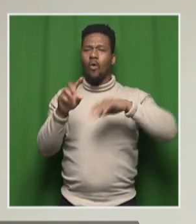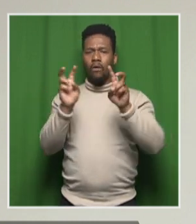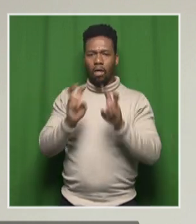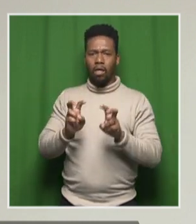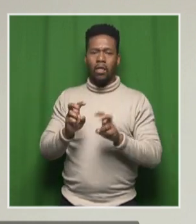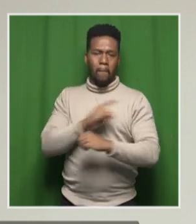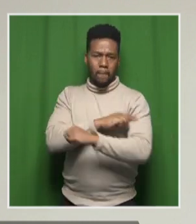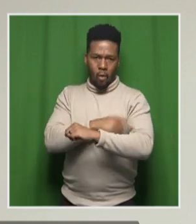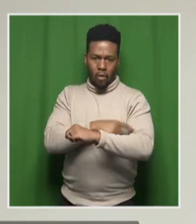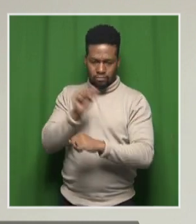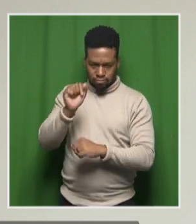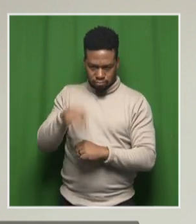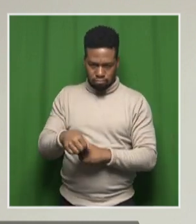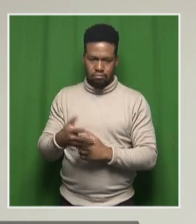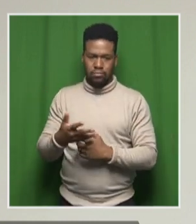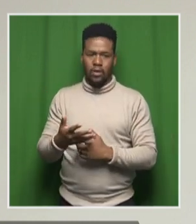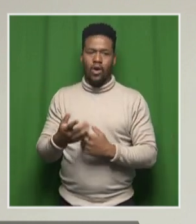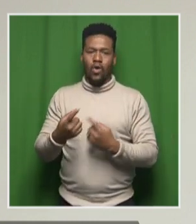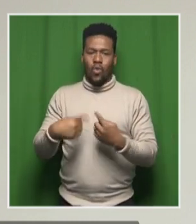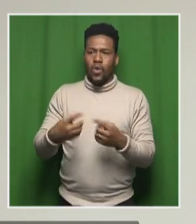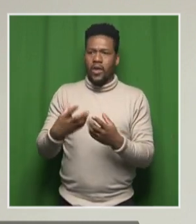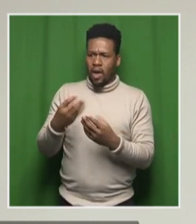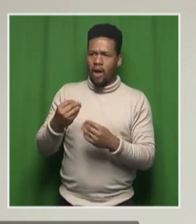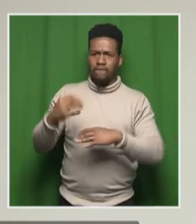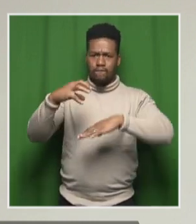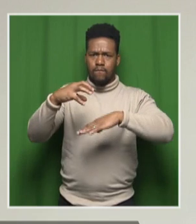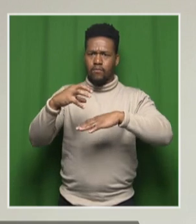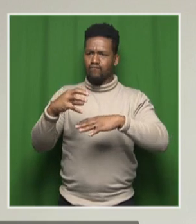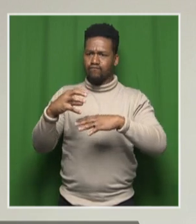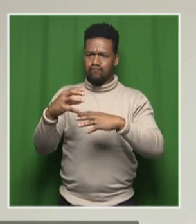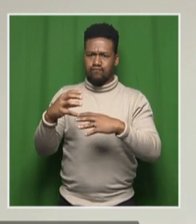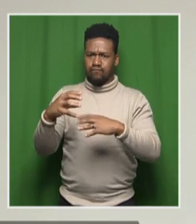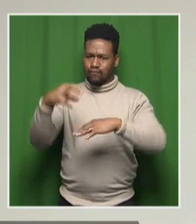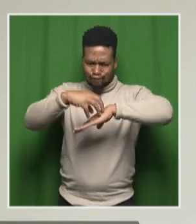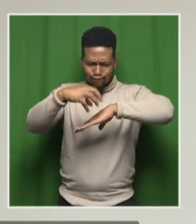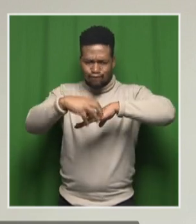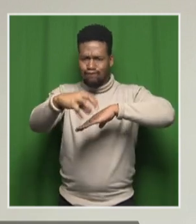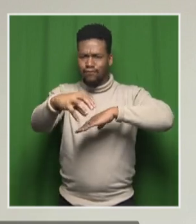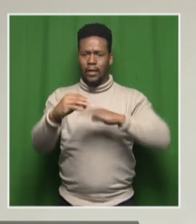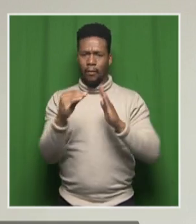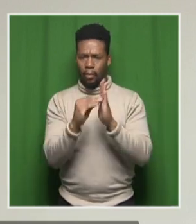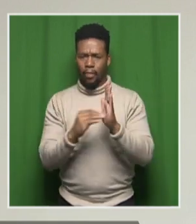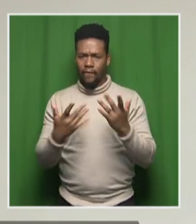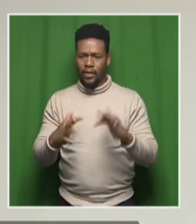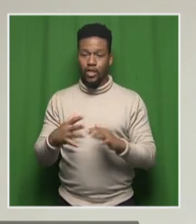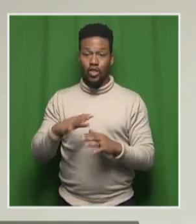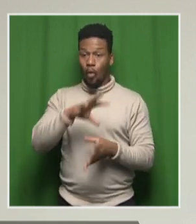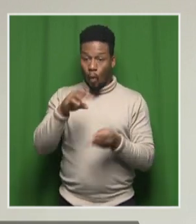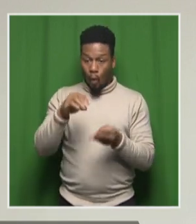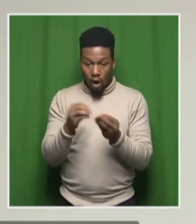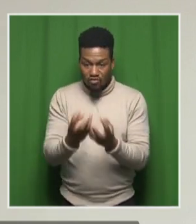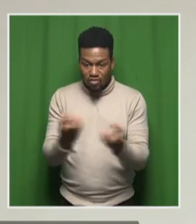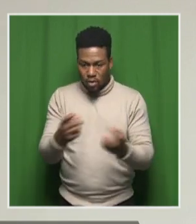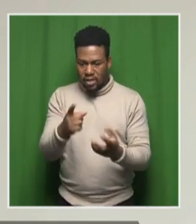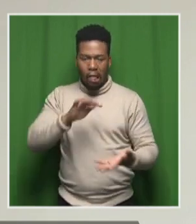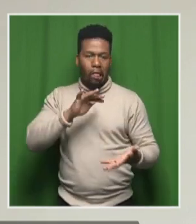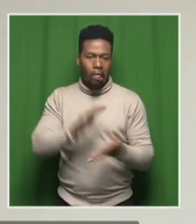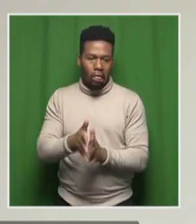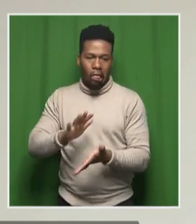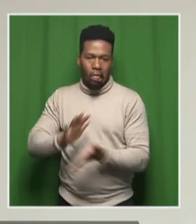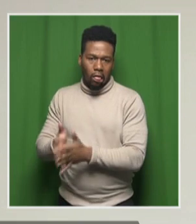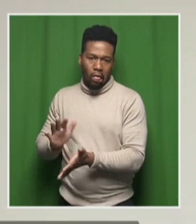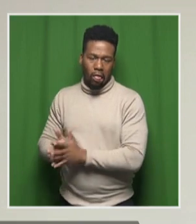during load shedding. So we had put those things in place, and all of that equipment was smashed. So that all had to be taken down